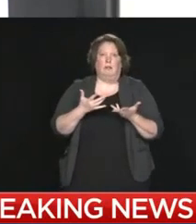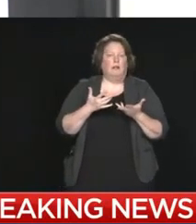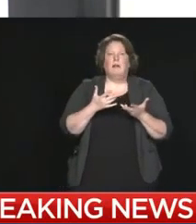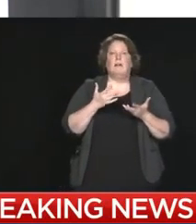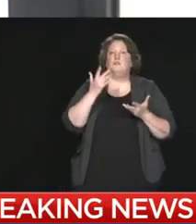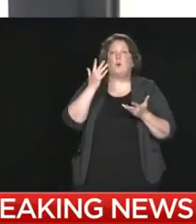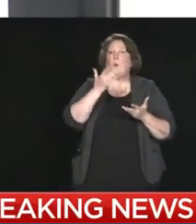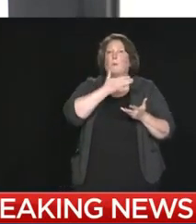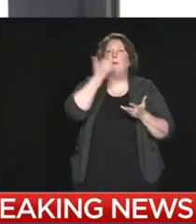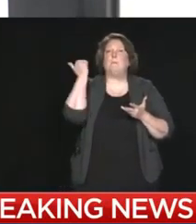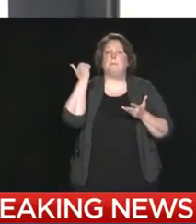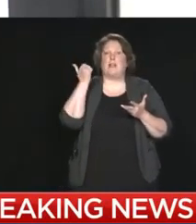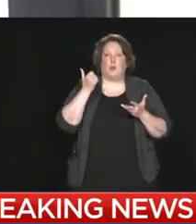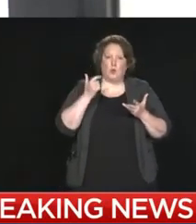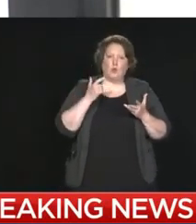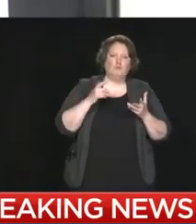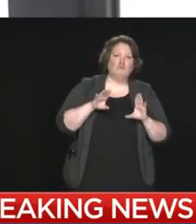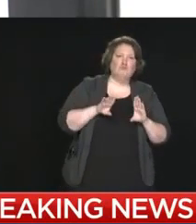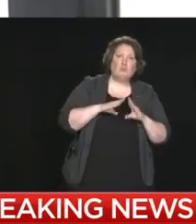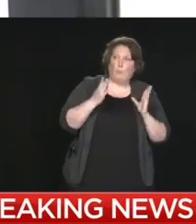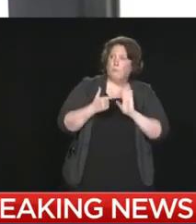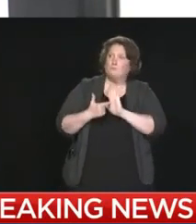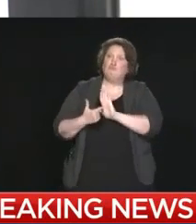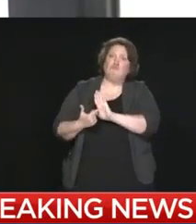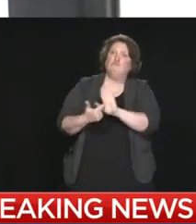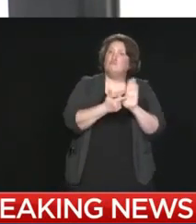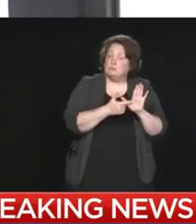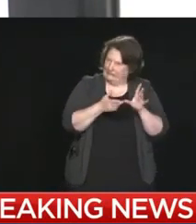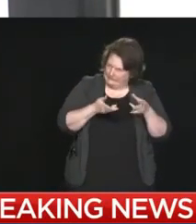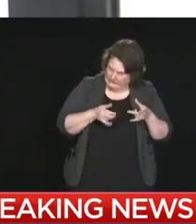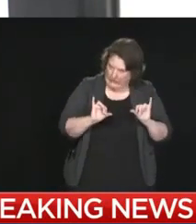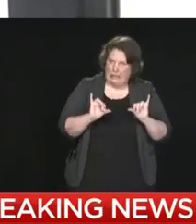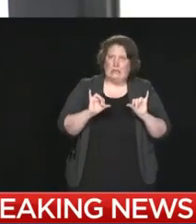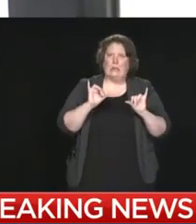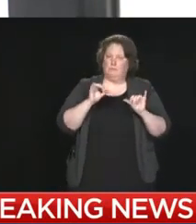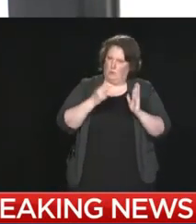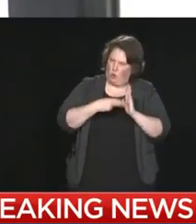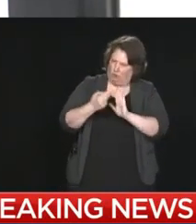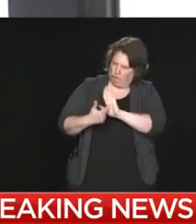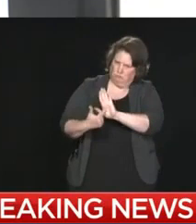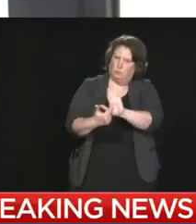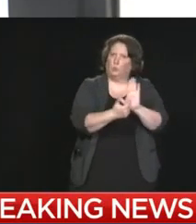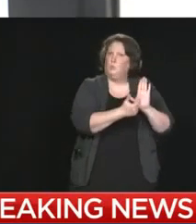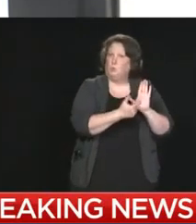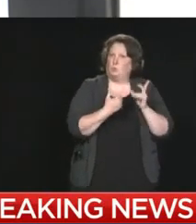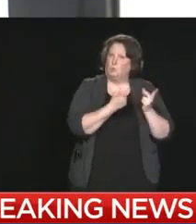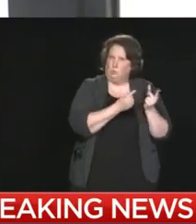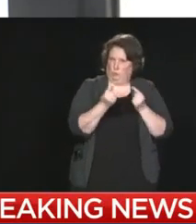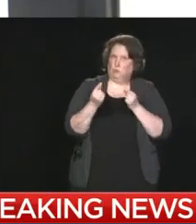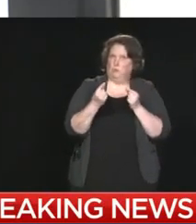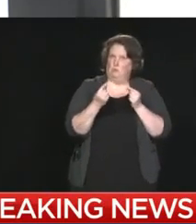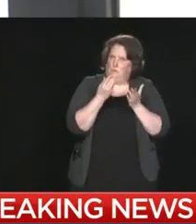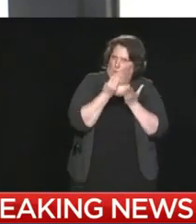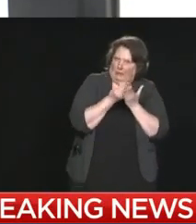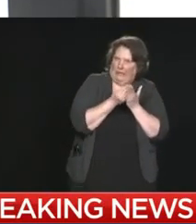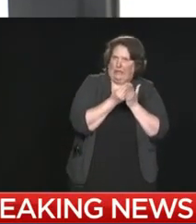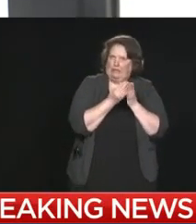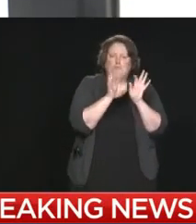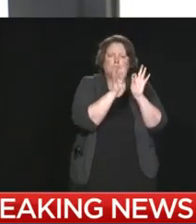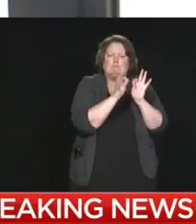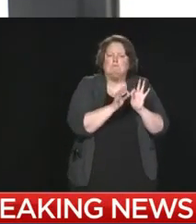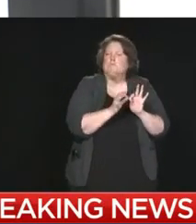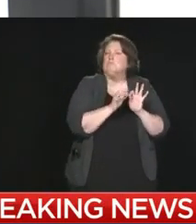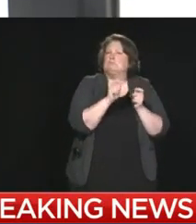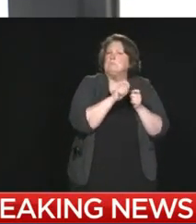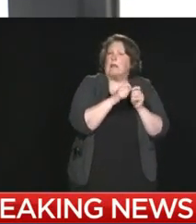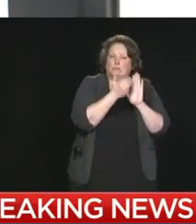find ways to be open and transparent, but people cannot expect that we're going to have a clear idea of the